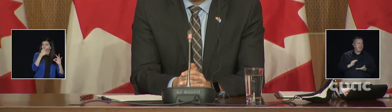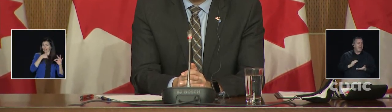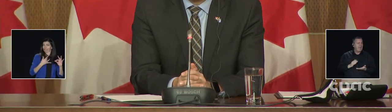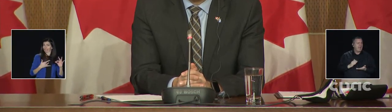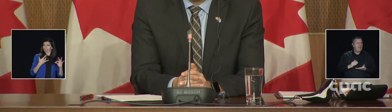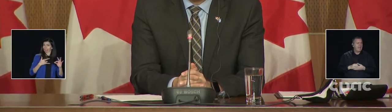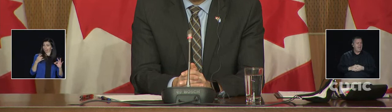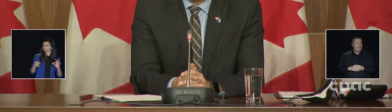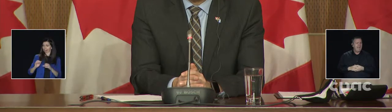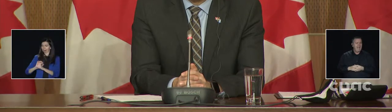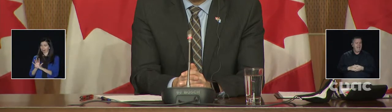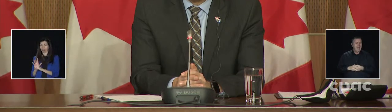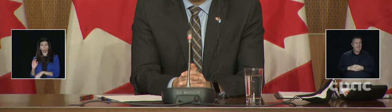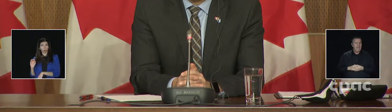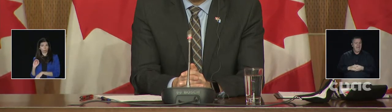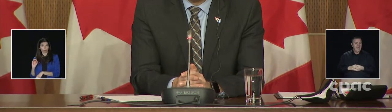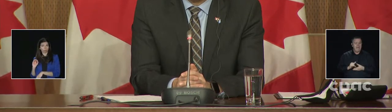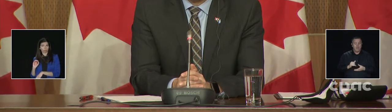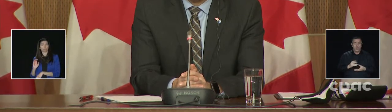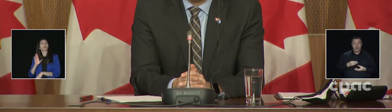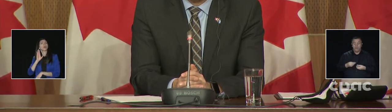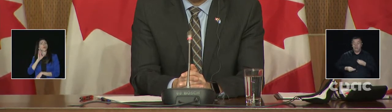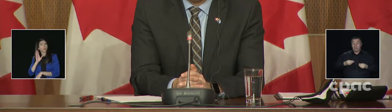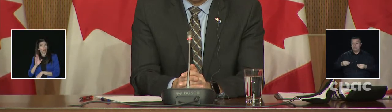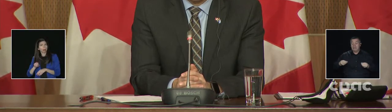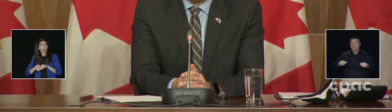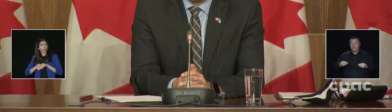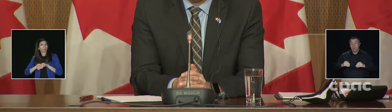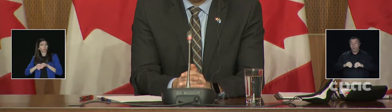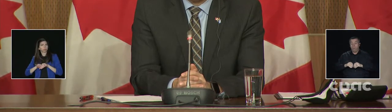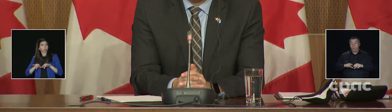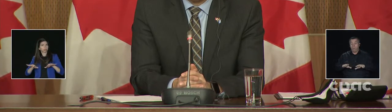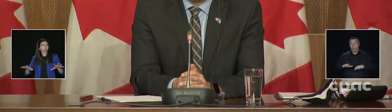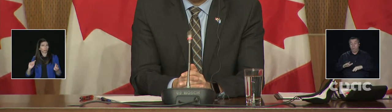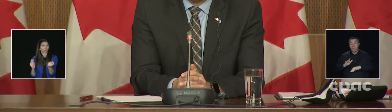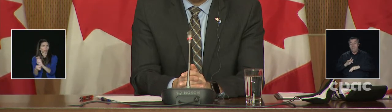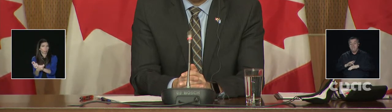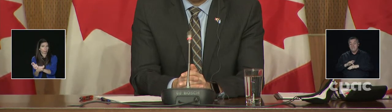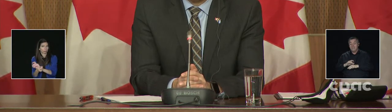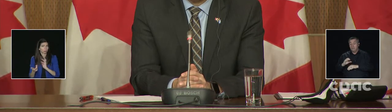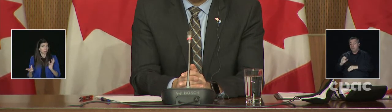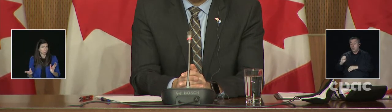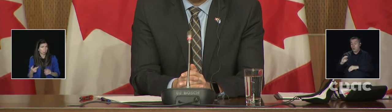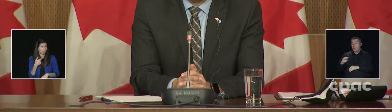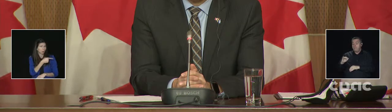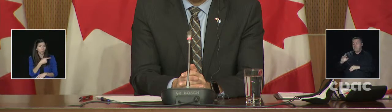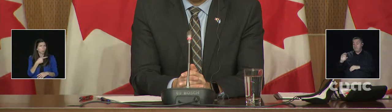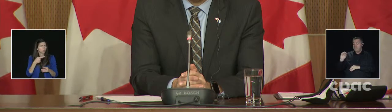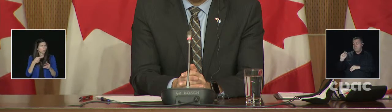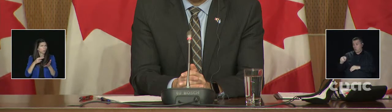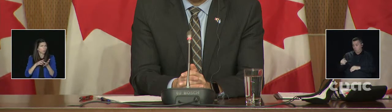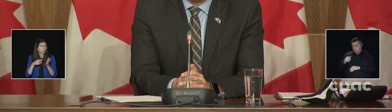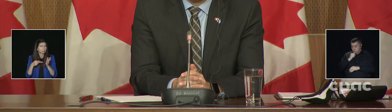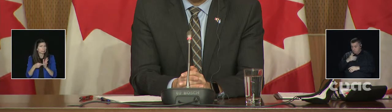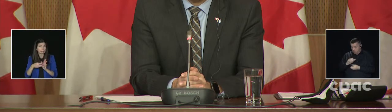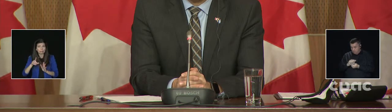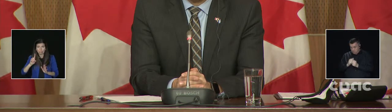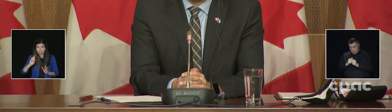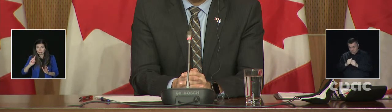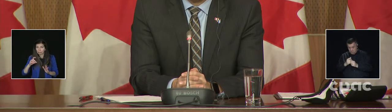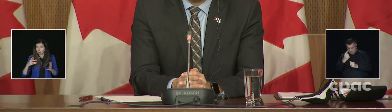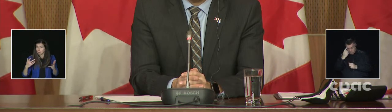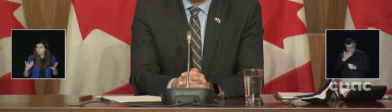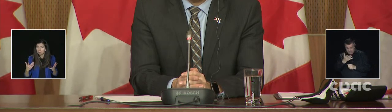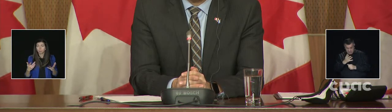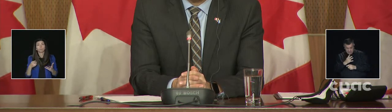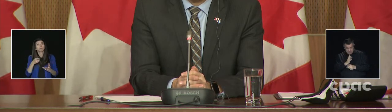change, or the community transmission will change, if I heard correctly. Can you just clarify what you mean? Are you guys expecting that despite these border